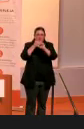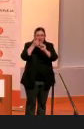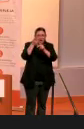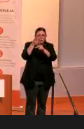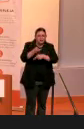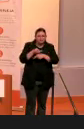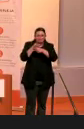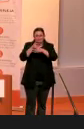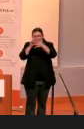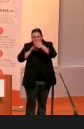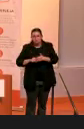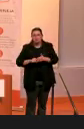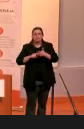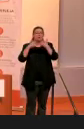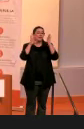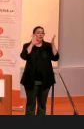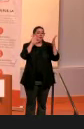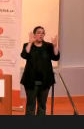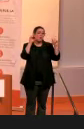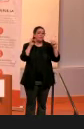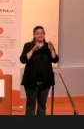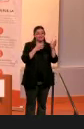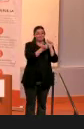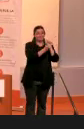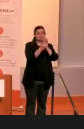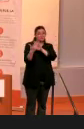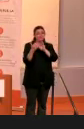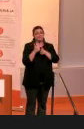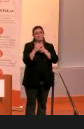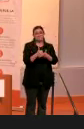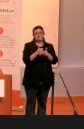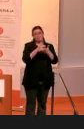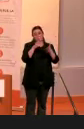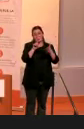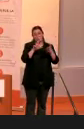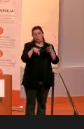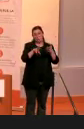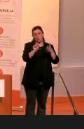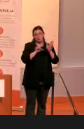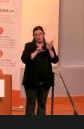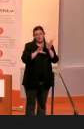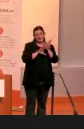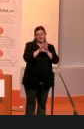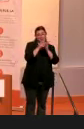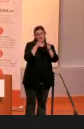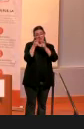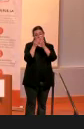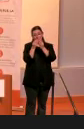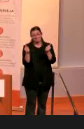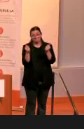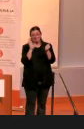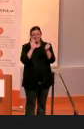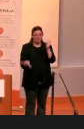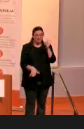And these approaches will help us diagnose and manage lupus over the next few years, and they will add to